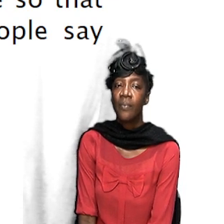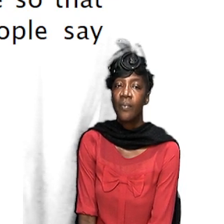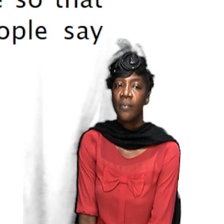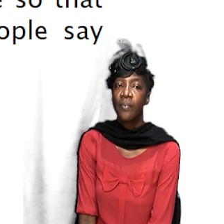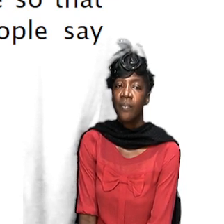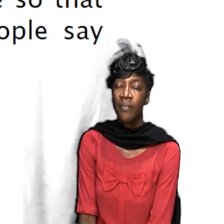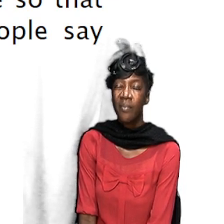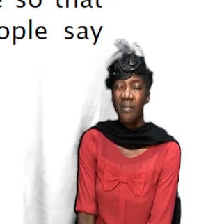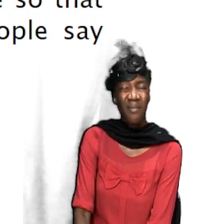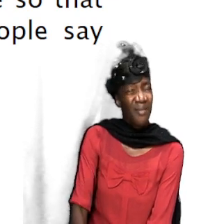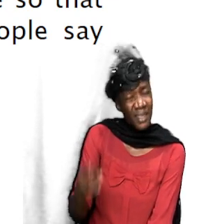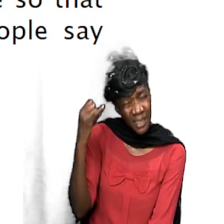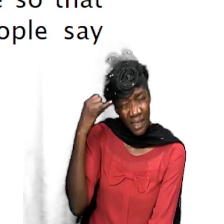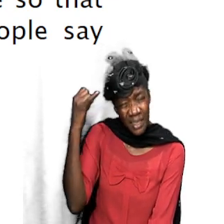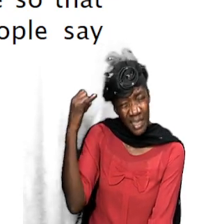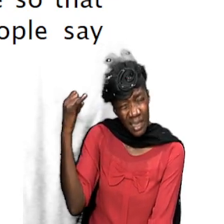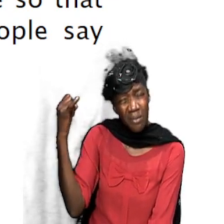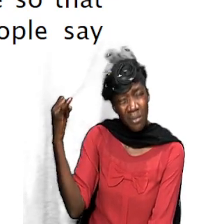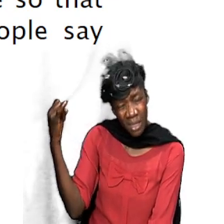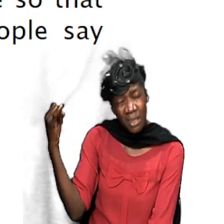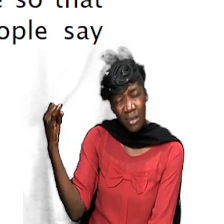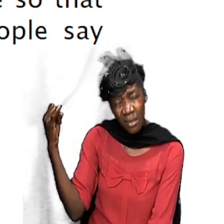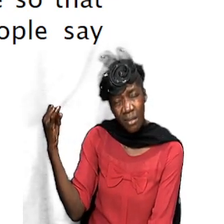You can imagine.